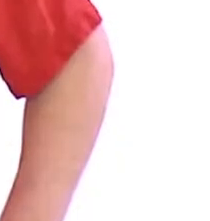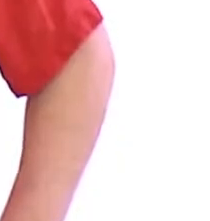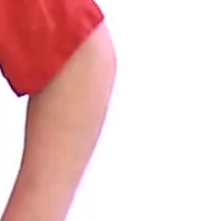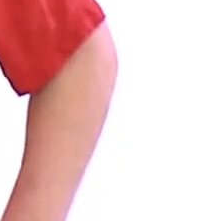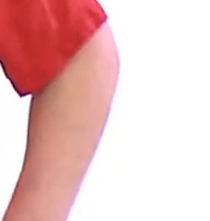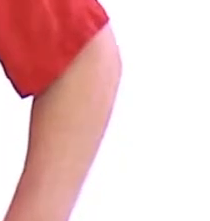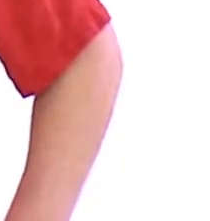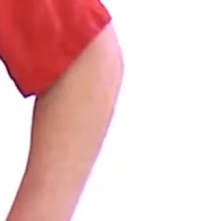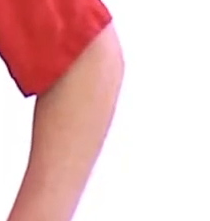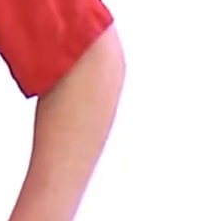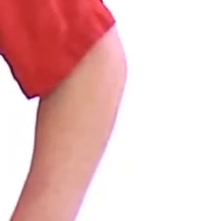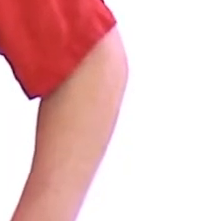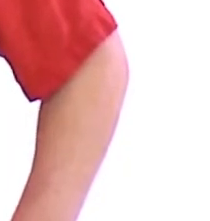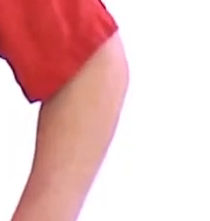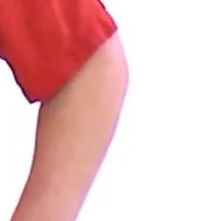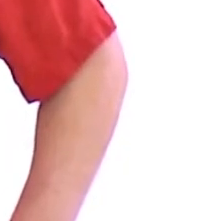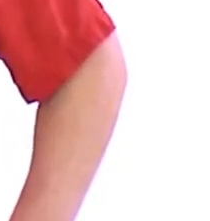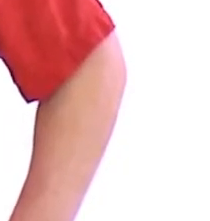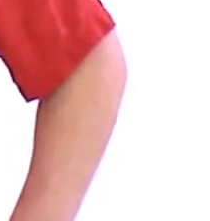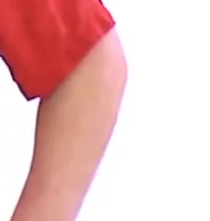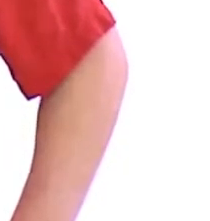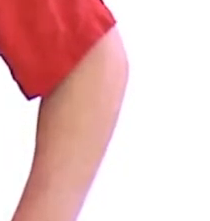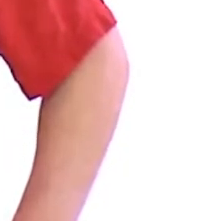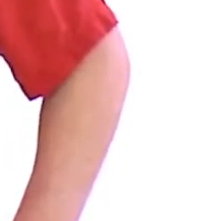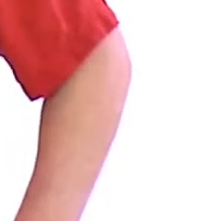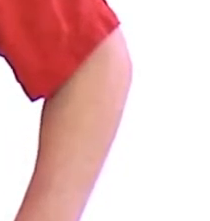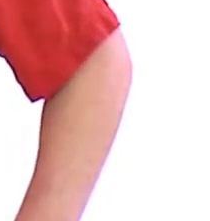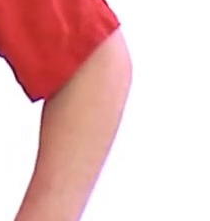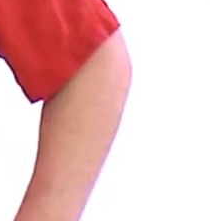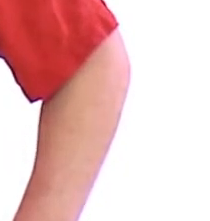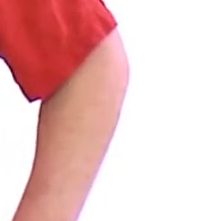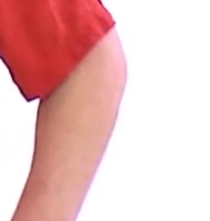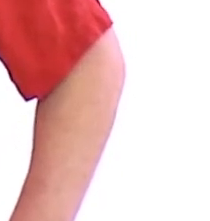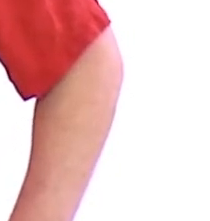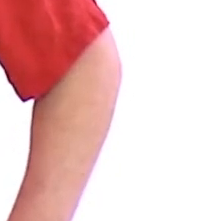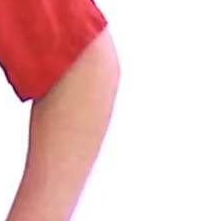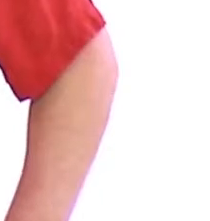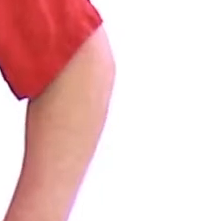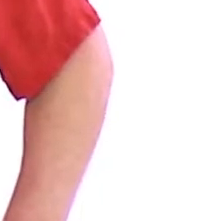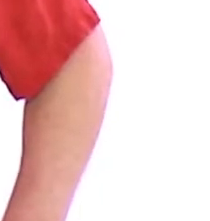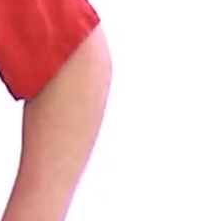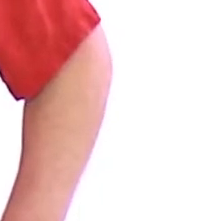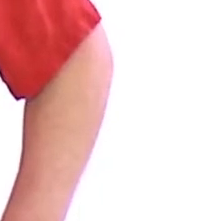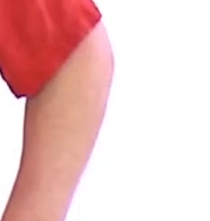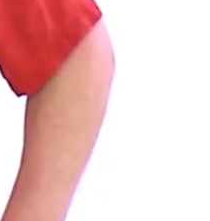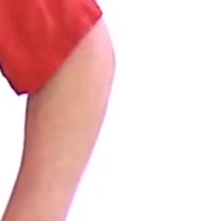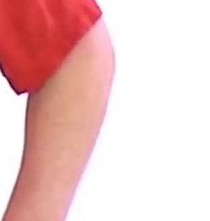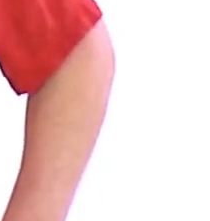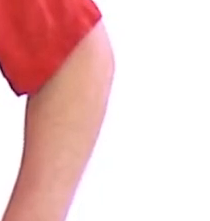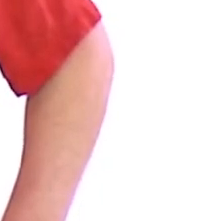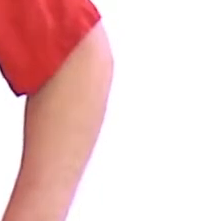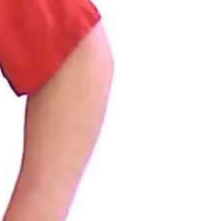this. And the other thing you may get an appreciation for is, as many of the speakers said,